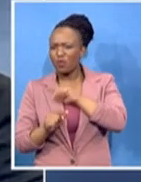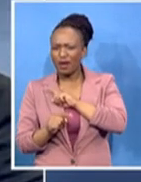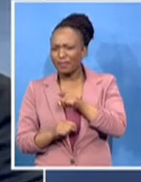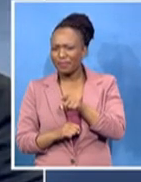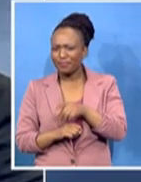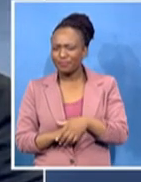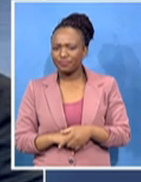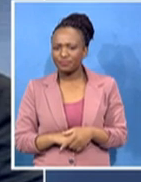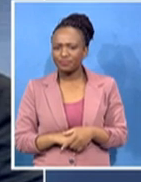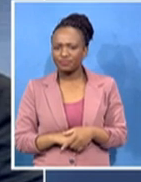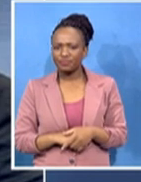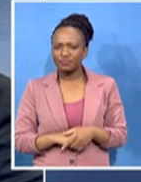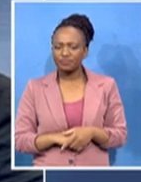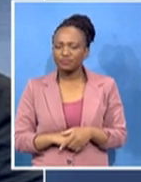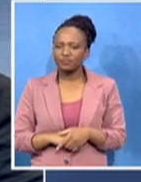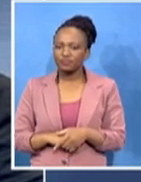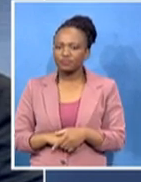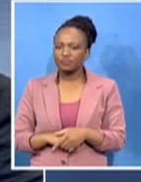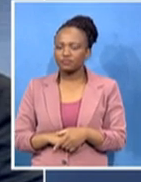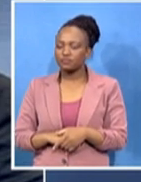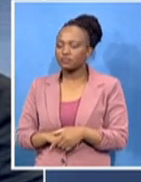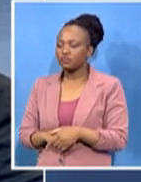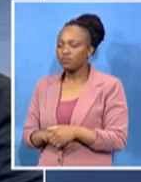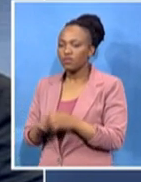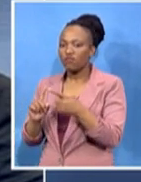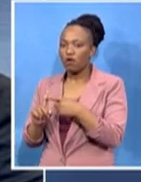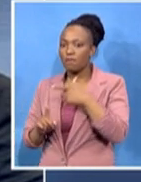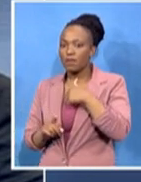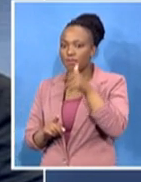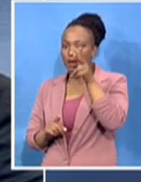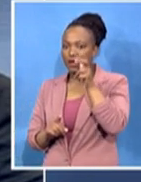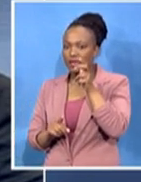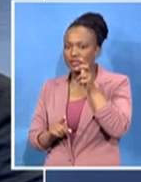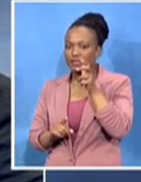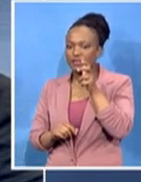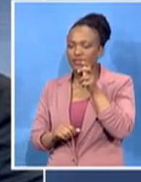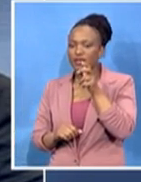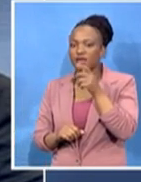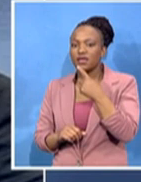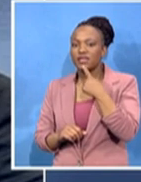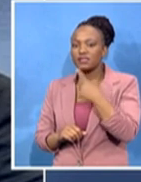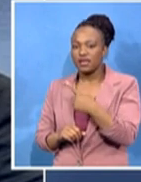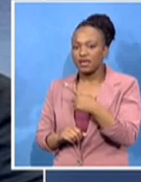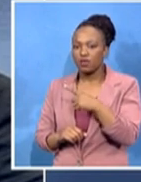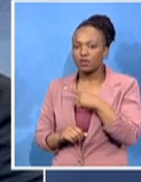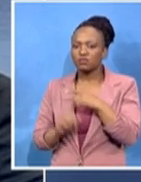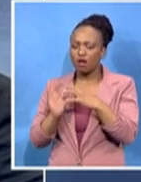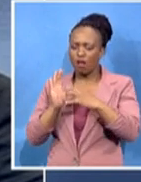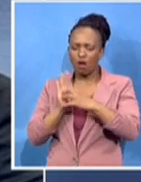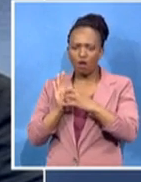From what I've heard in public is that they think that the logos are not similar, and to the extent that they